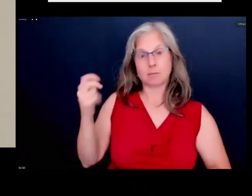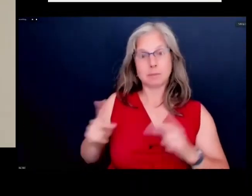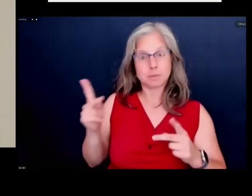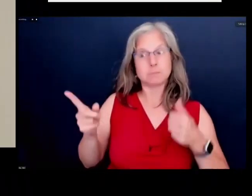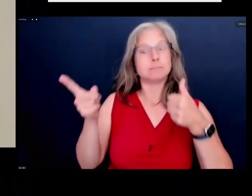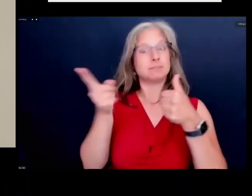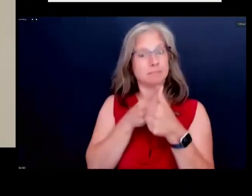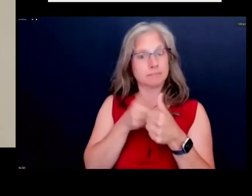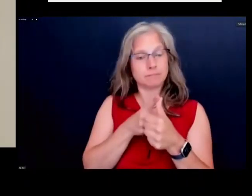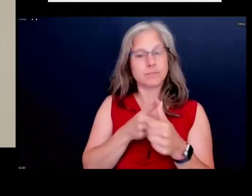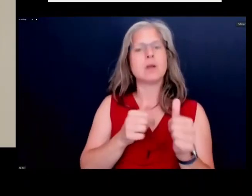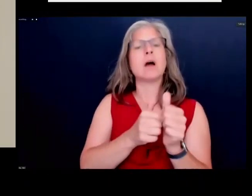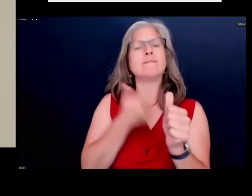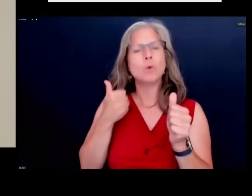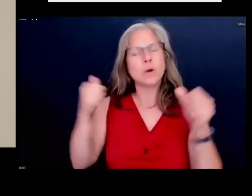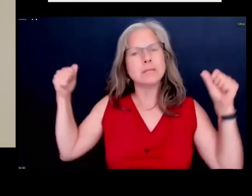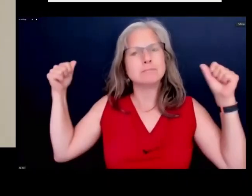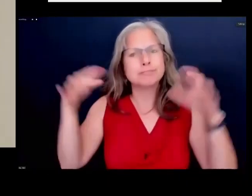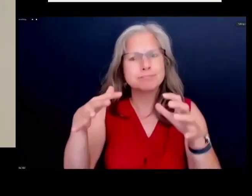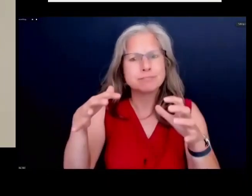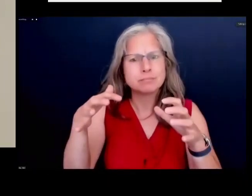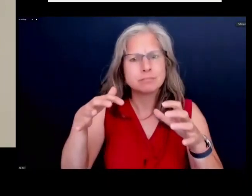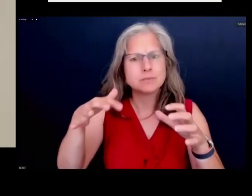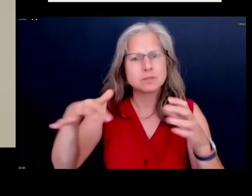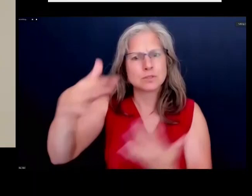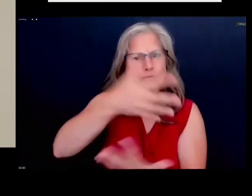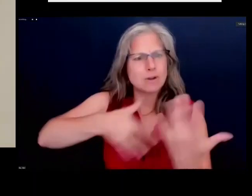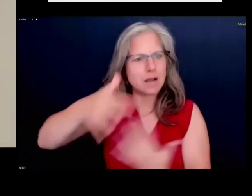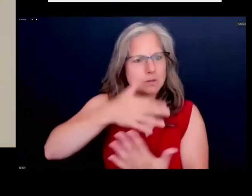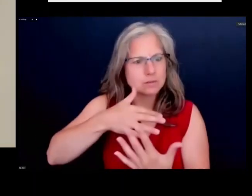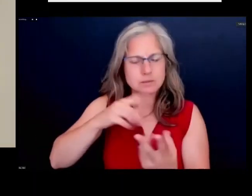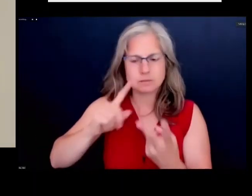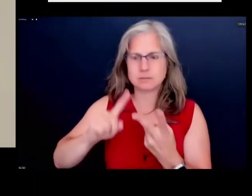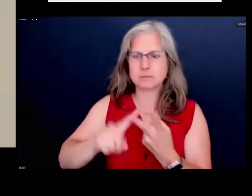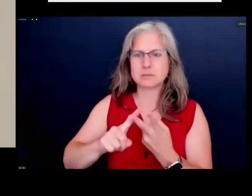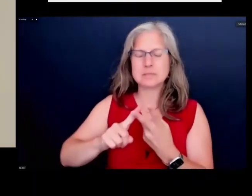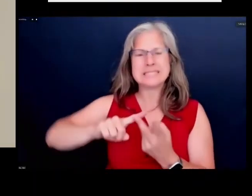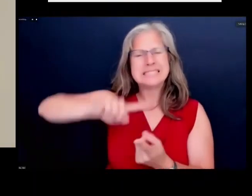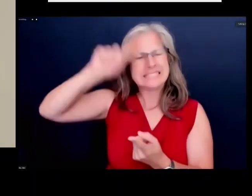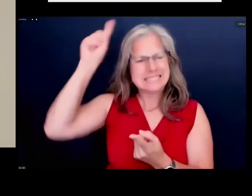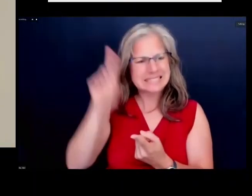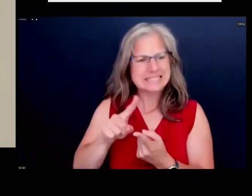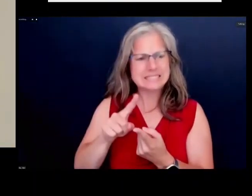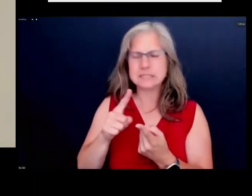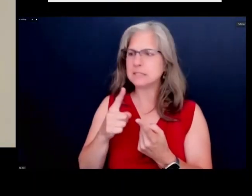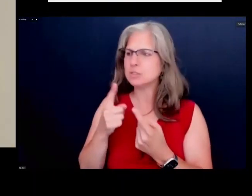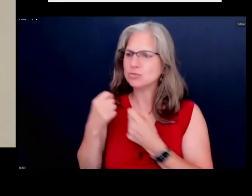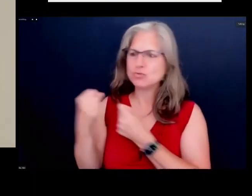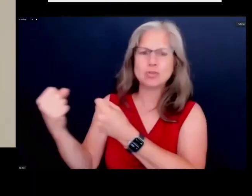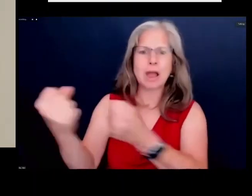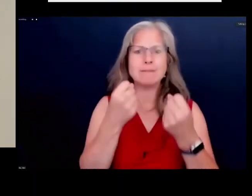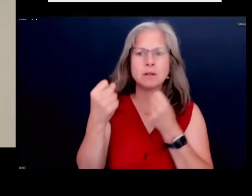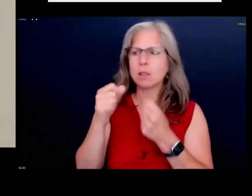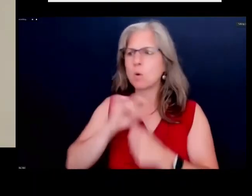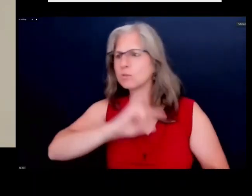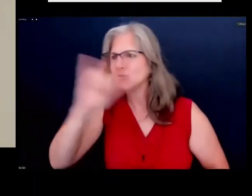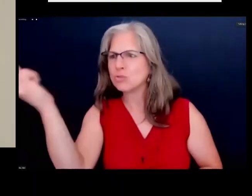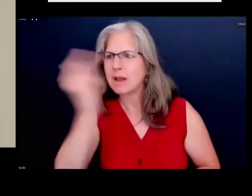are: we need to avoid crowds. We need to reduce travel to essential